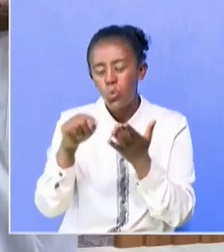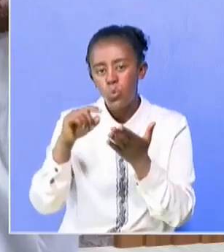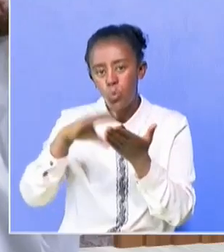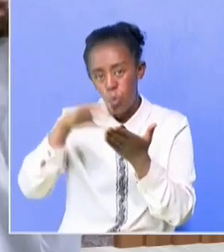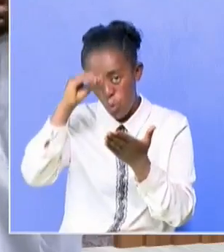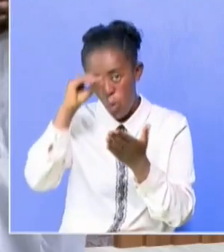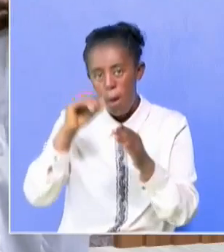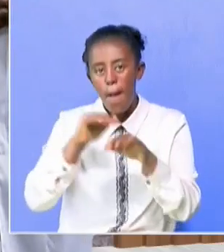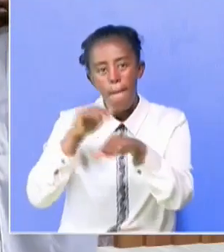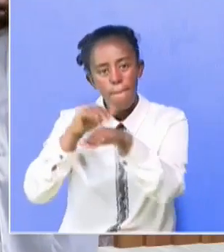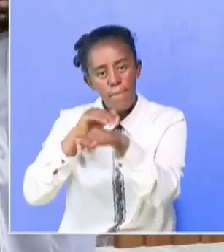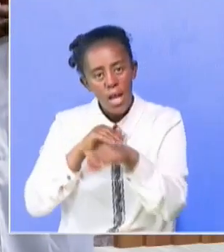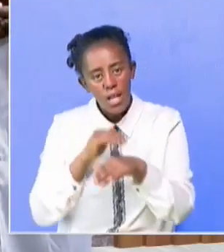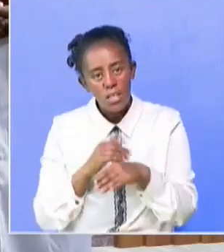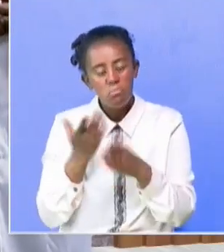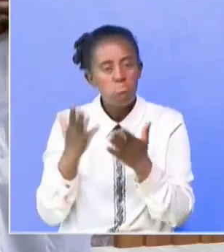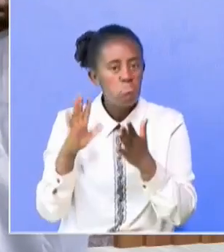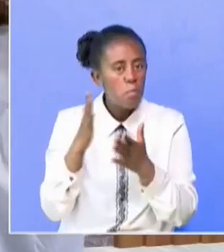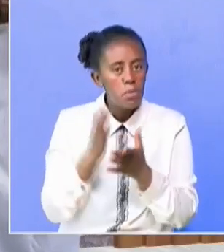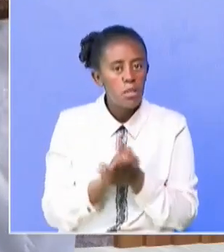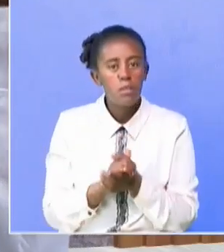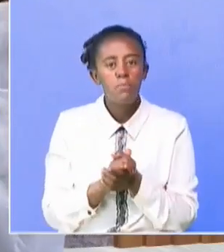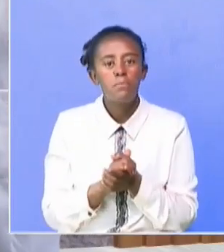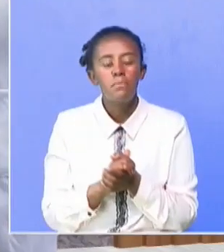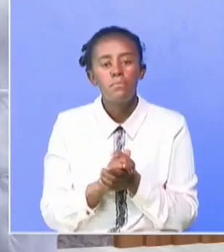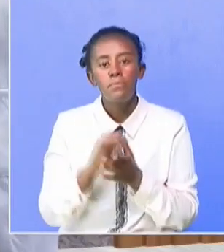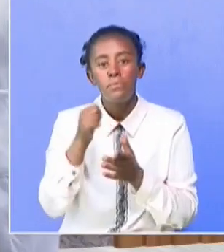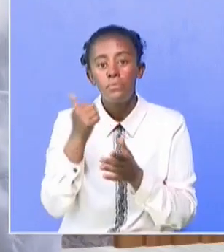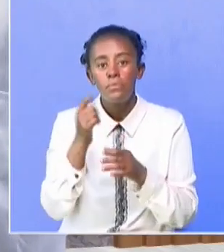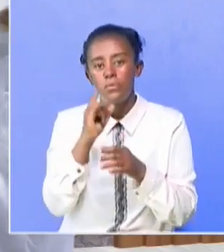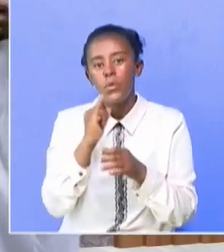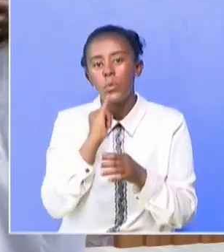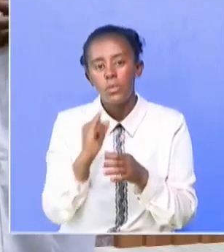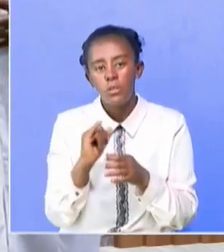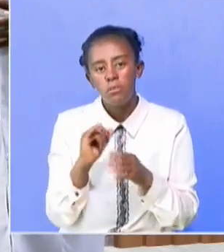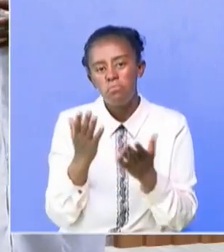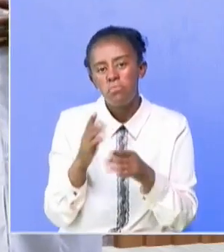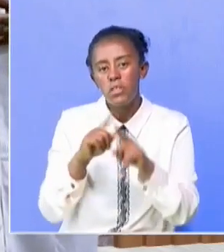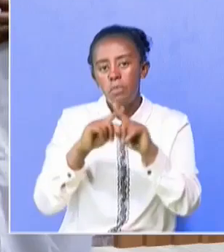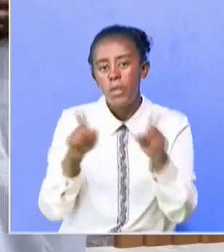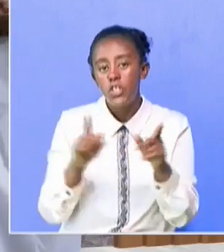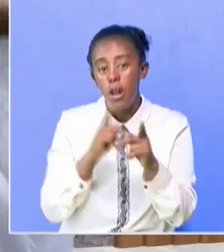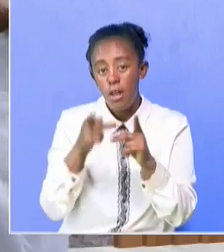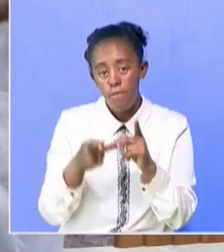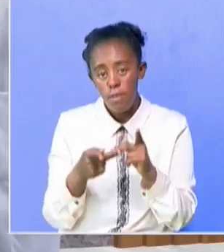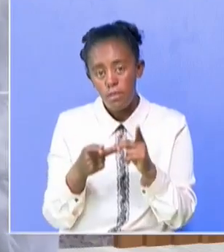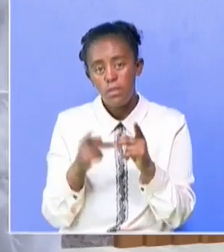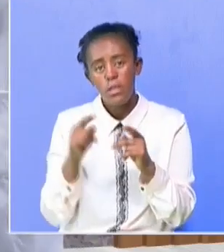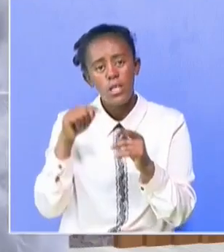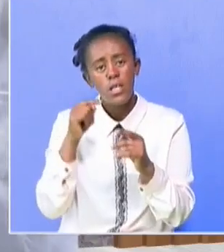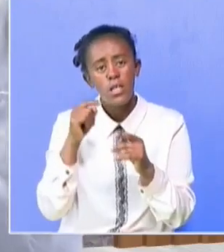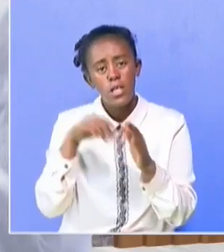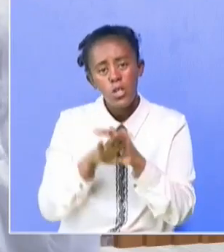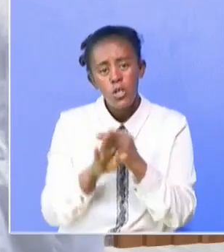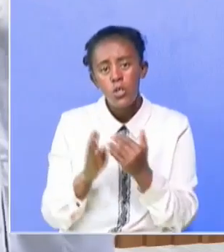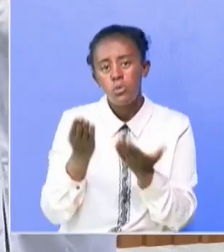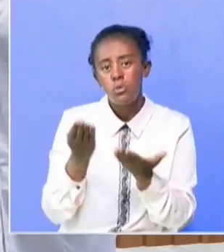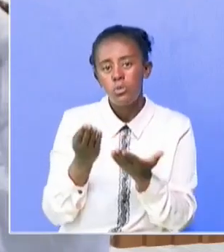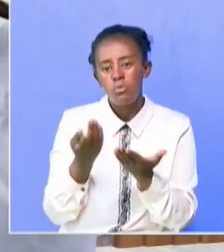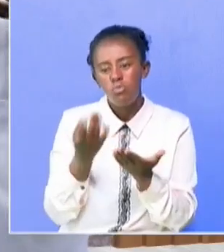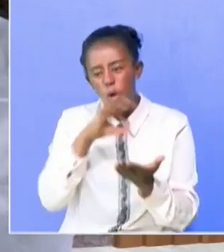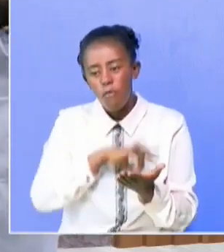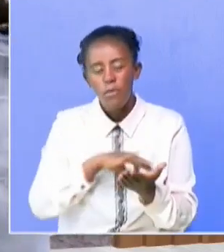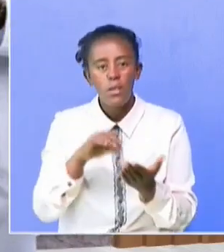that campaign maybe? Yeah. And the other one is maybe special event. In what way do we profit that